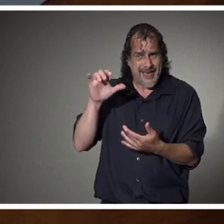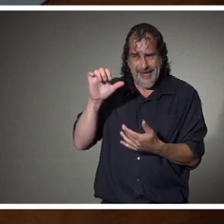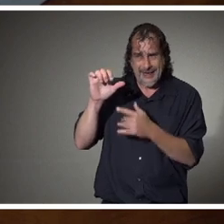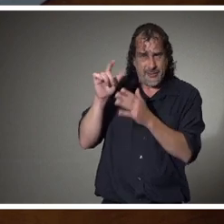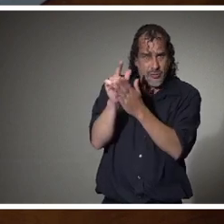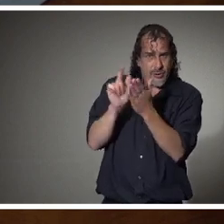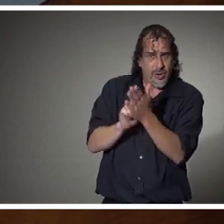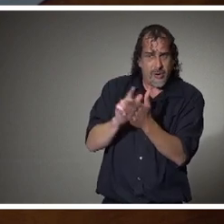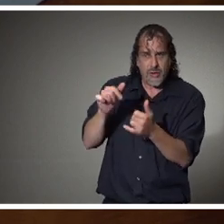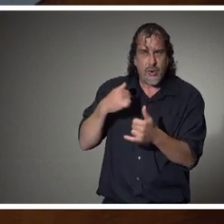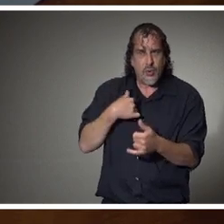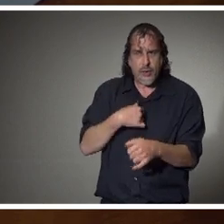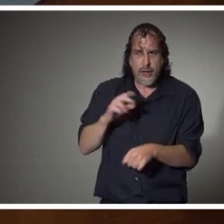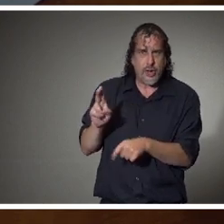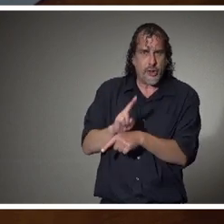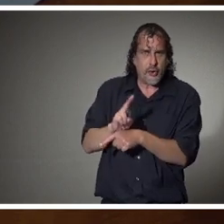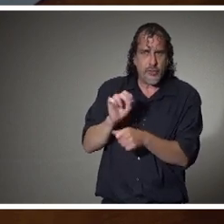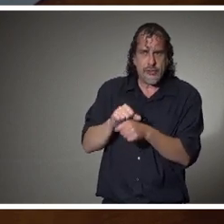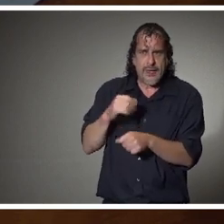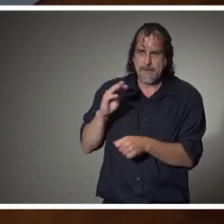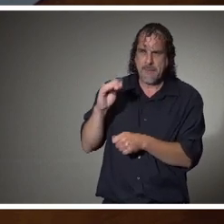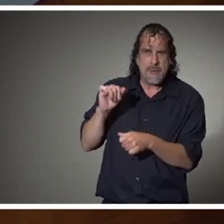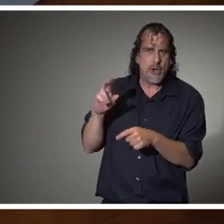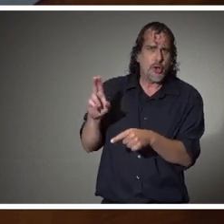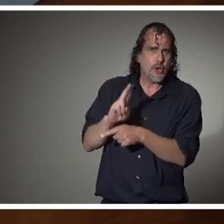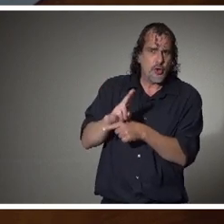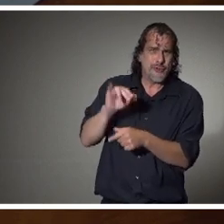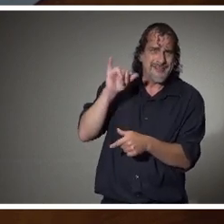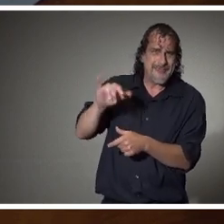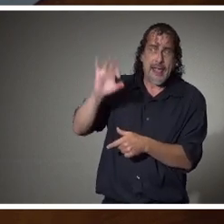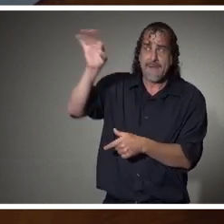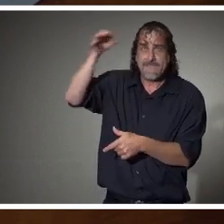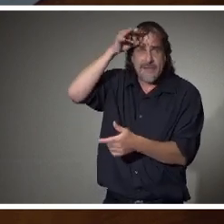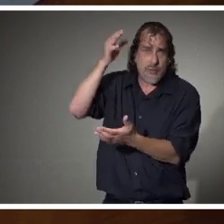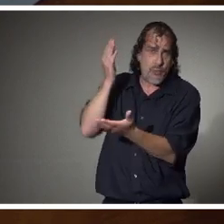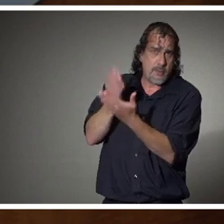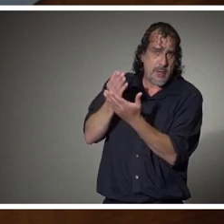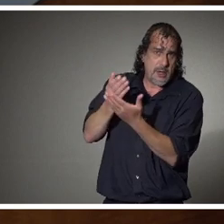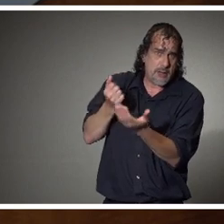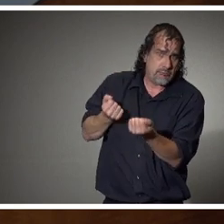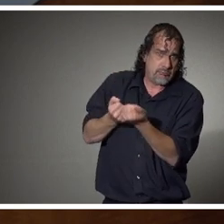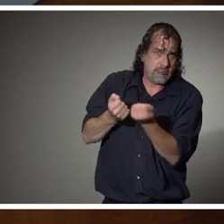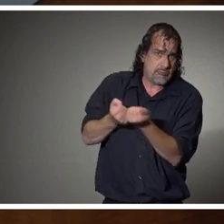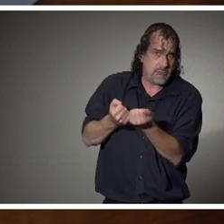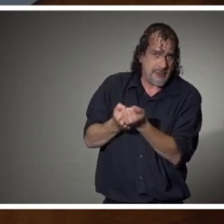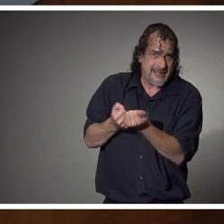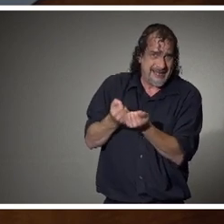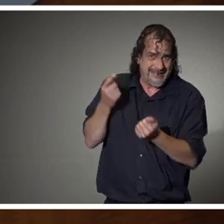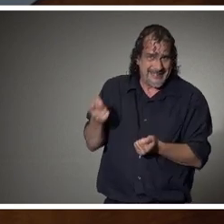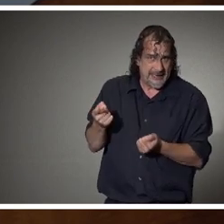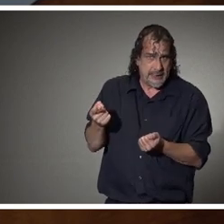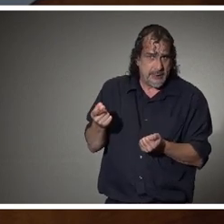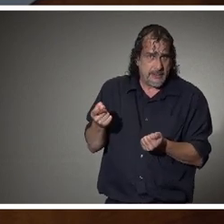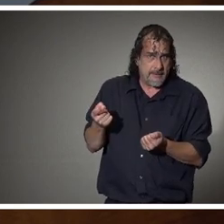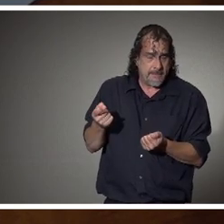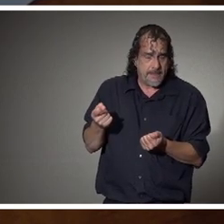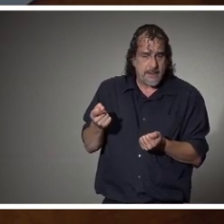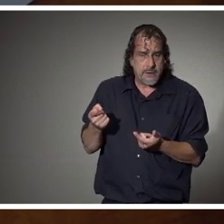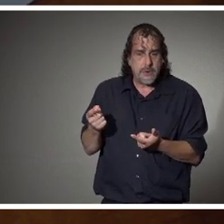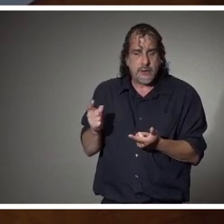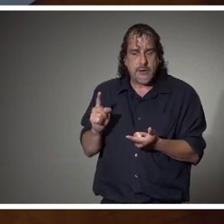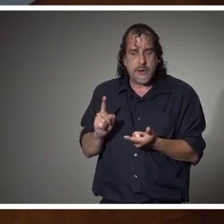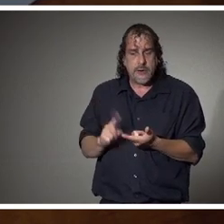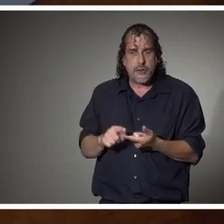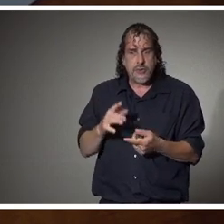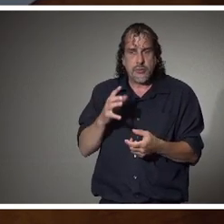and MEMA particularly utilizes the utilization of the Federal Emergency Management Agency to enact and